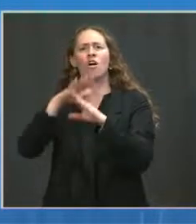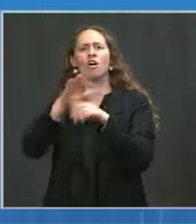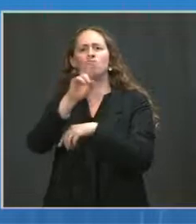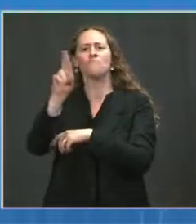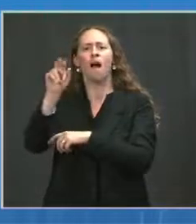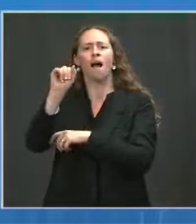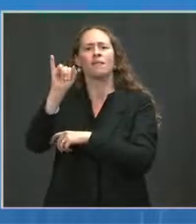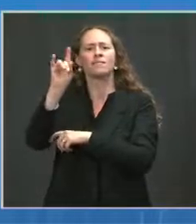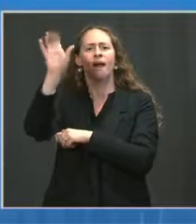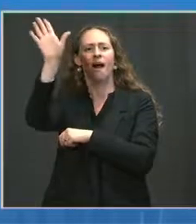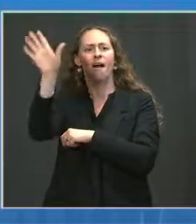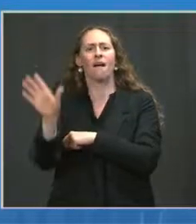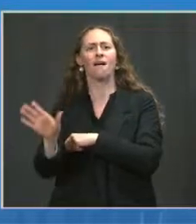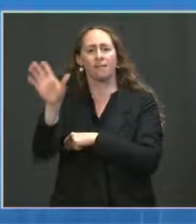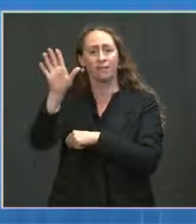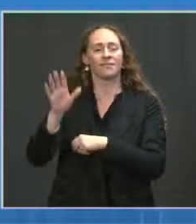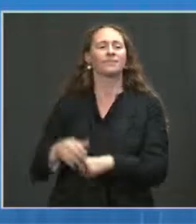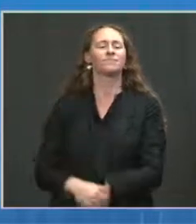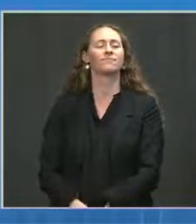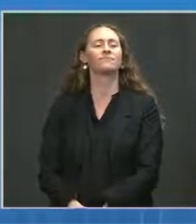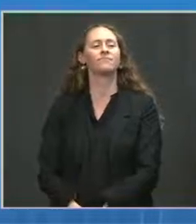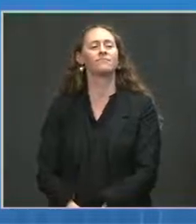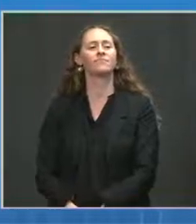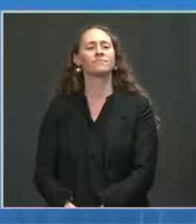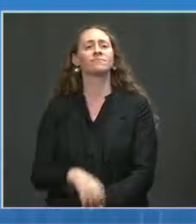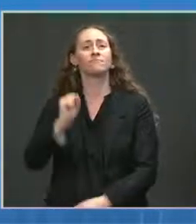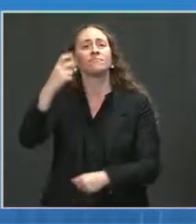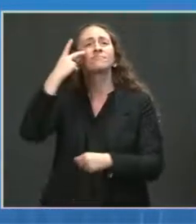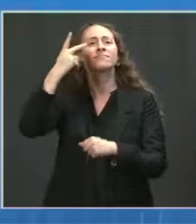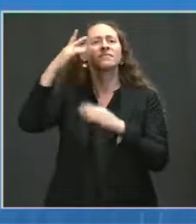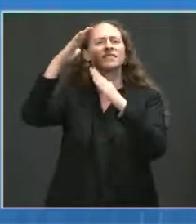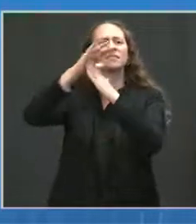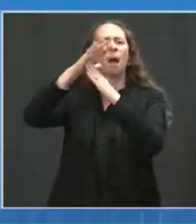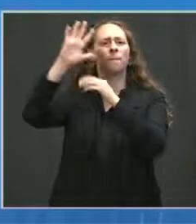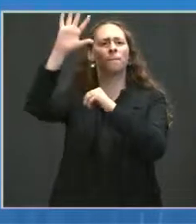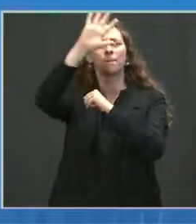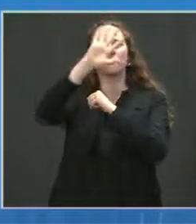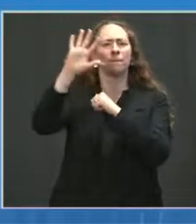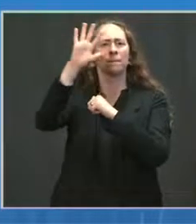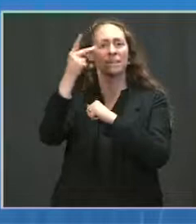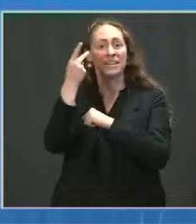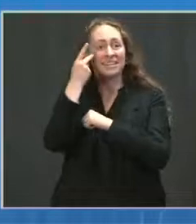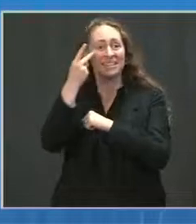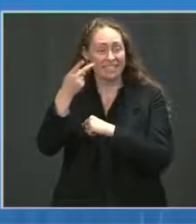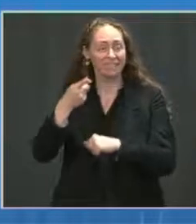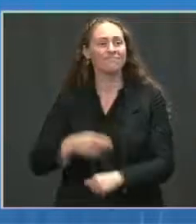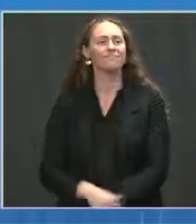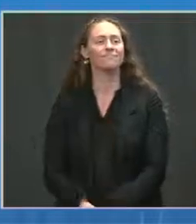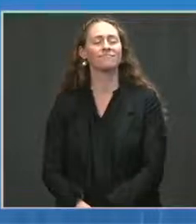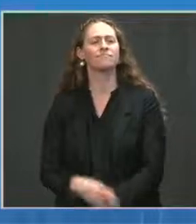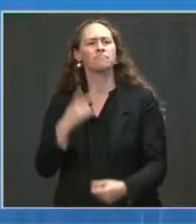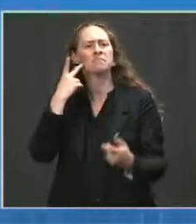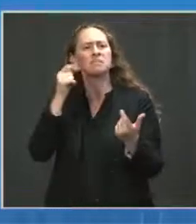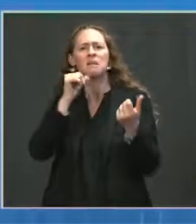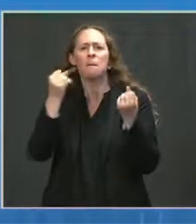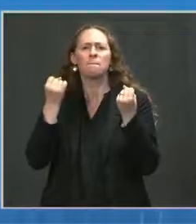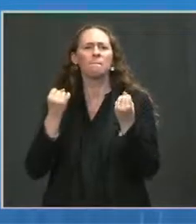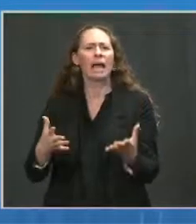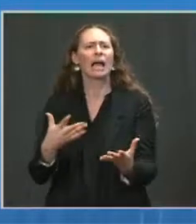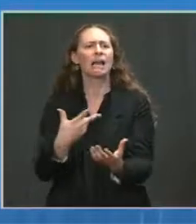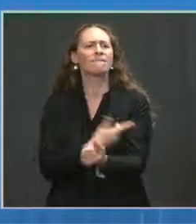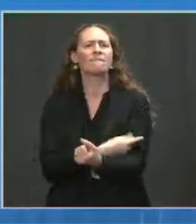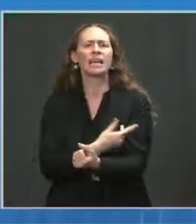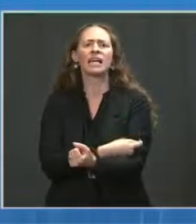case counts are the dots closest to the top. Notice that the states that have lower vaccination coverage, those further to the